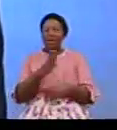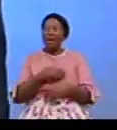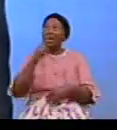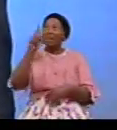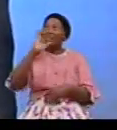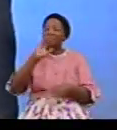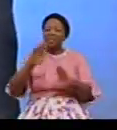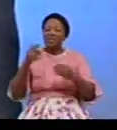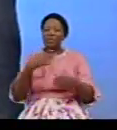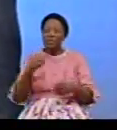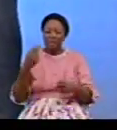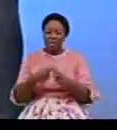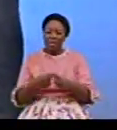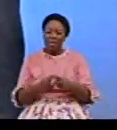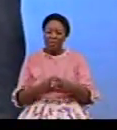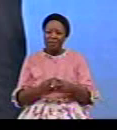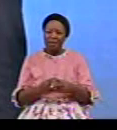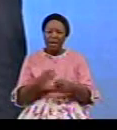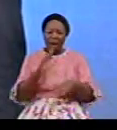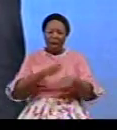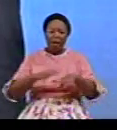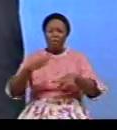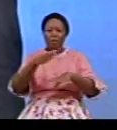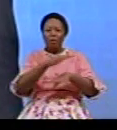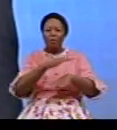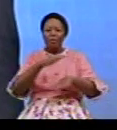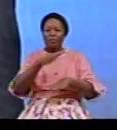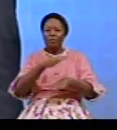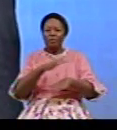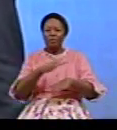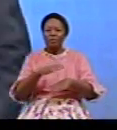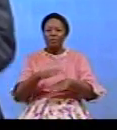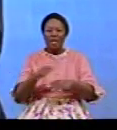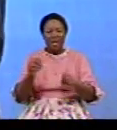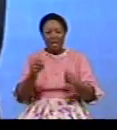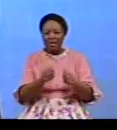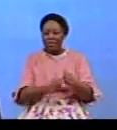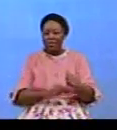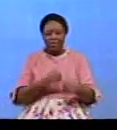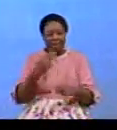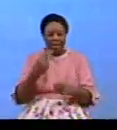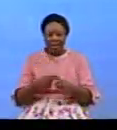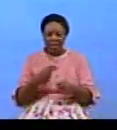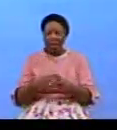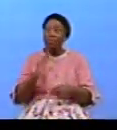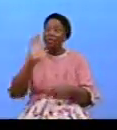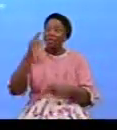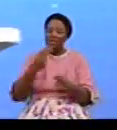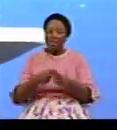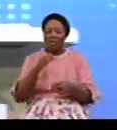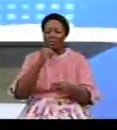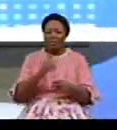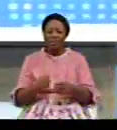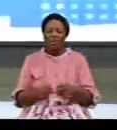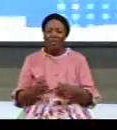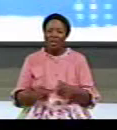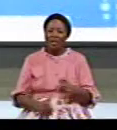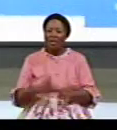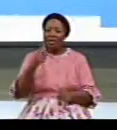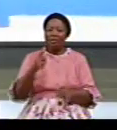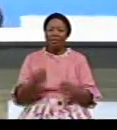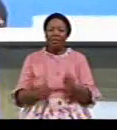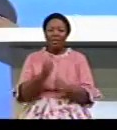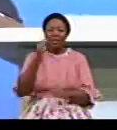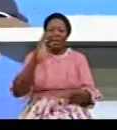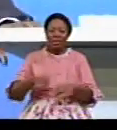heart. He'll be coming for the people that already he was reigning in their heart, and they have surrendered, they